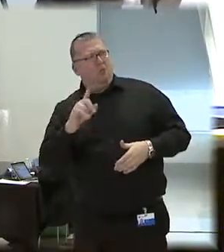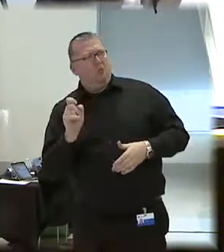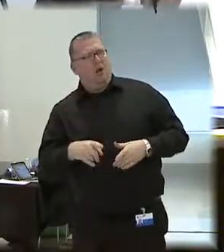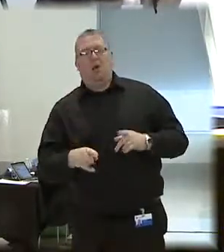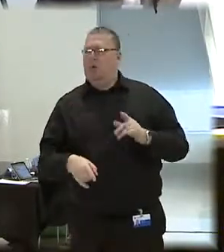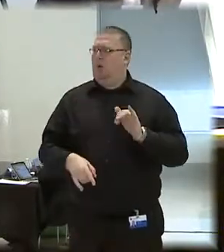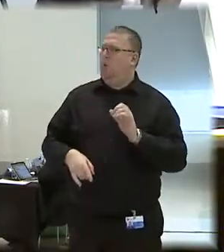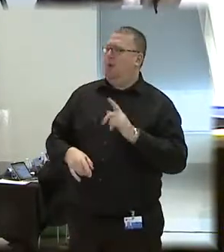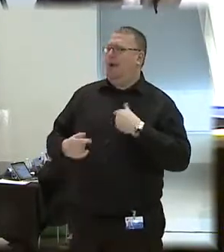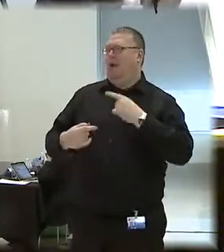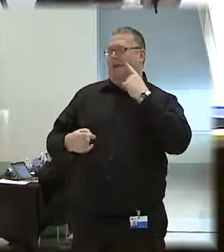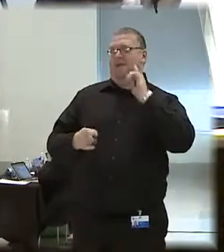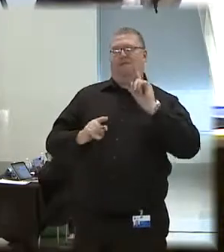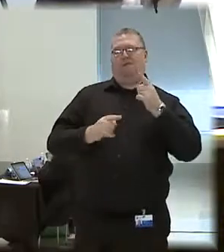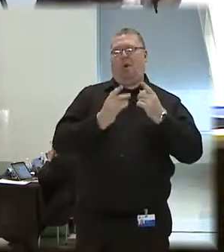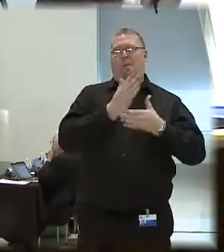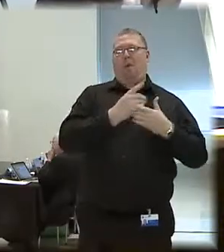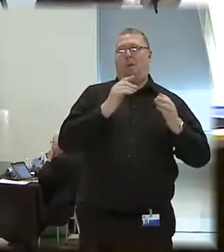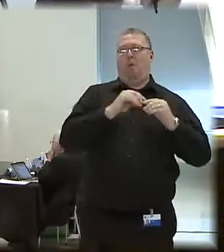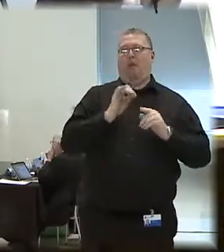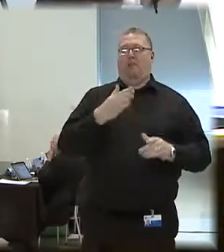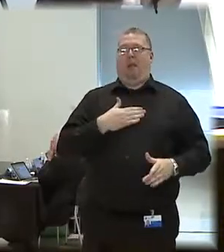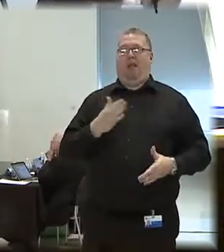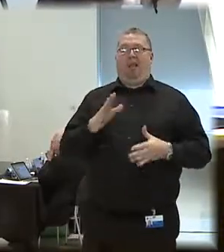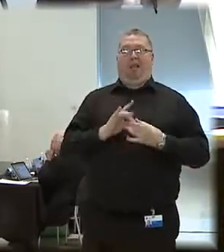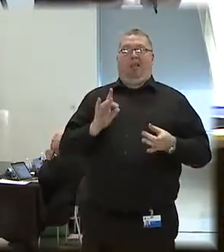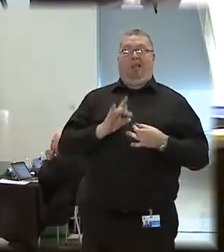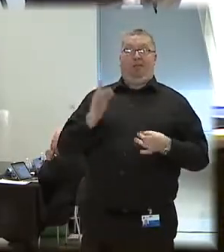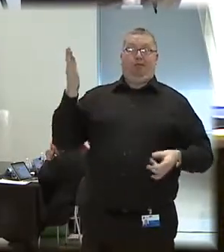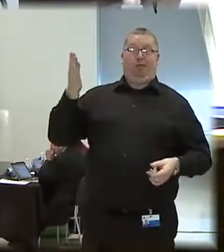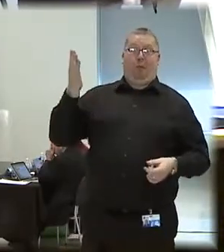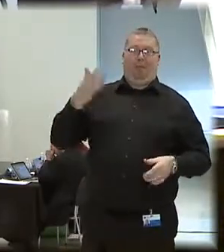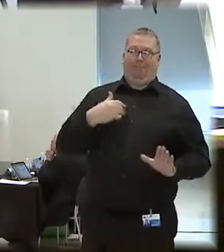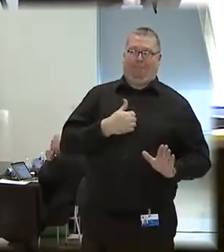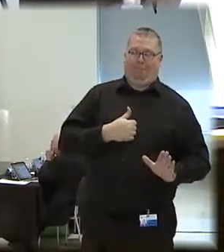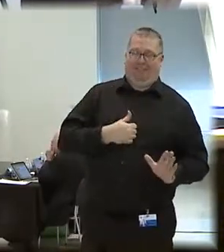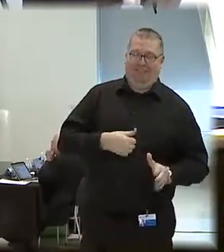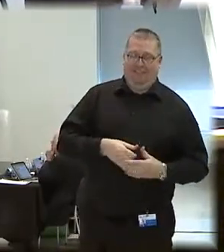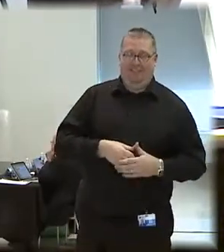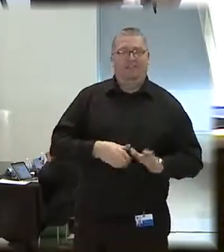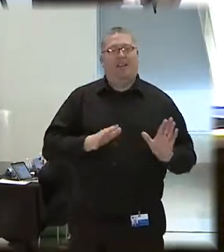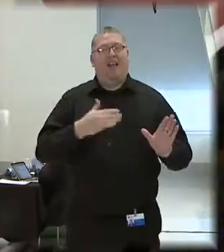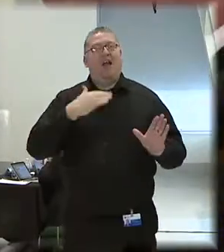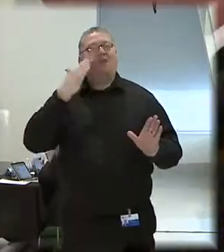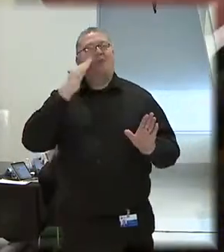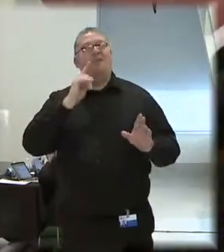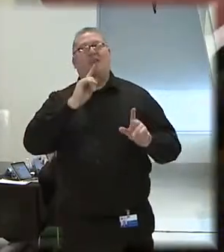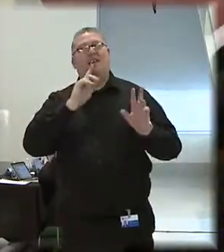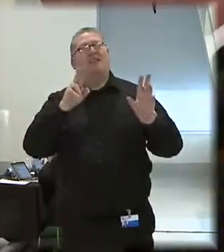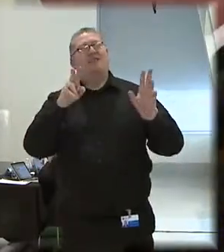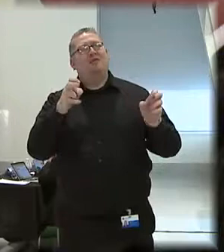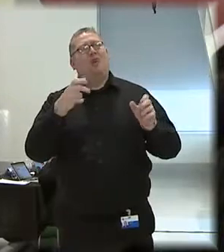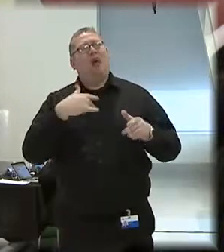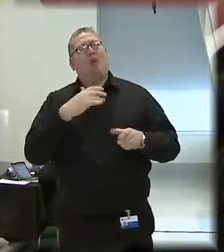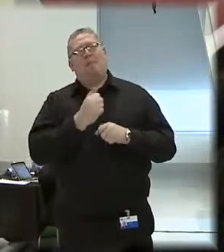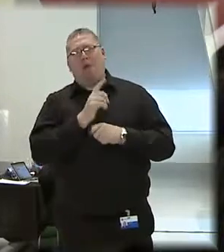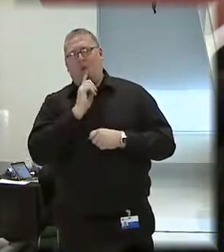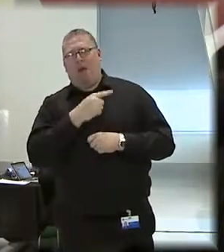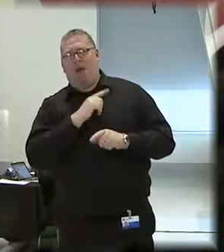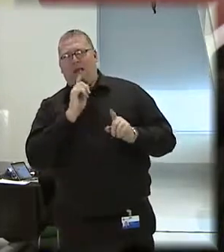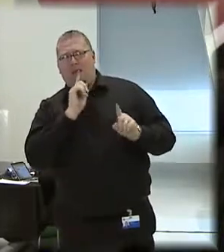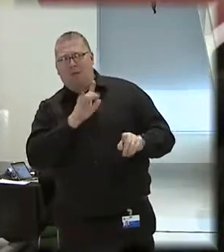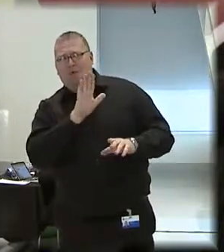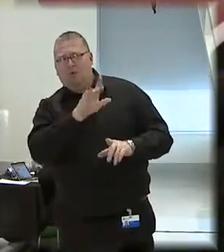Okay. I think the first part was just a little sermon. Okay. No, I thought there was an issue, and I was going to write, but I wanted to listen to your second